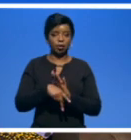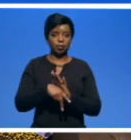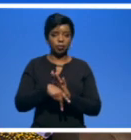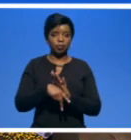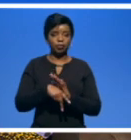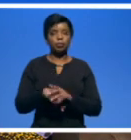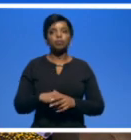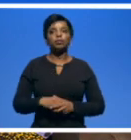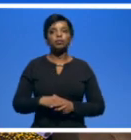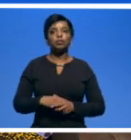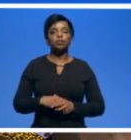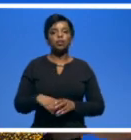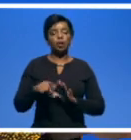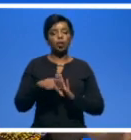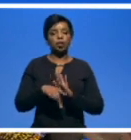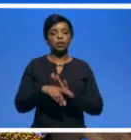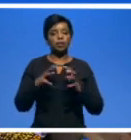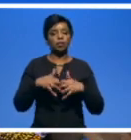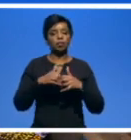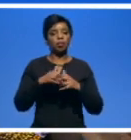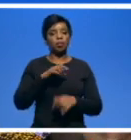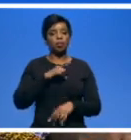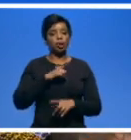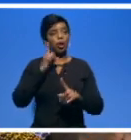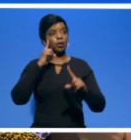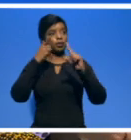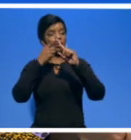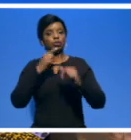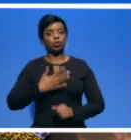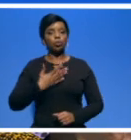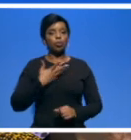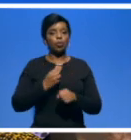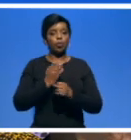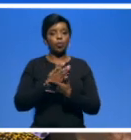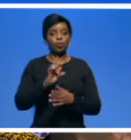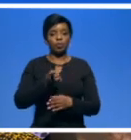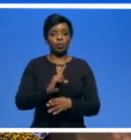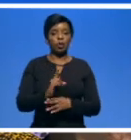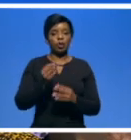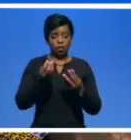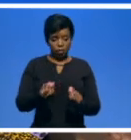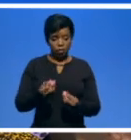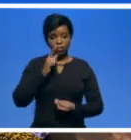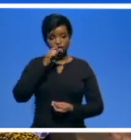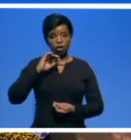with the intention of ensuring that there is gender equality.